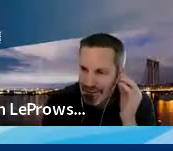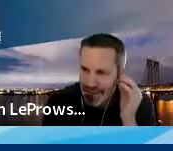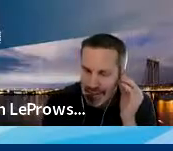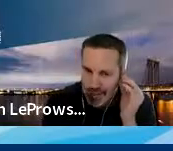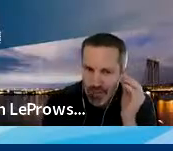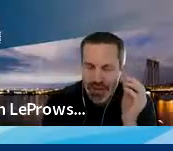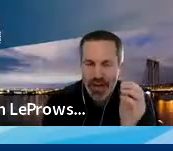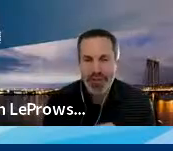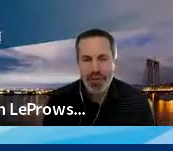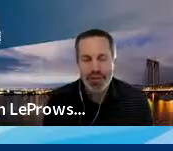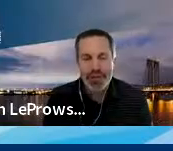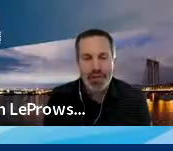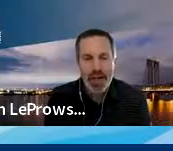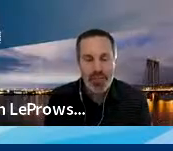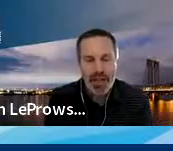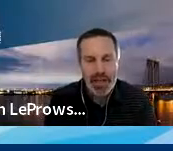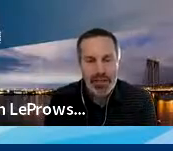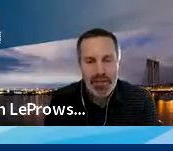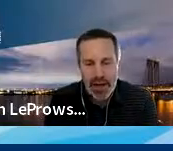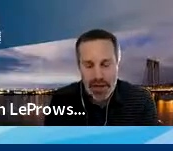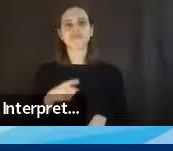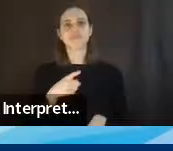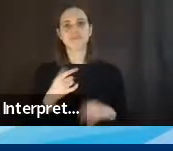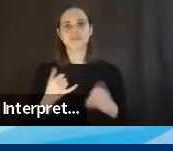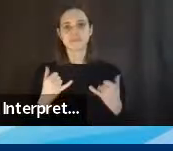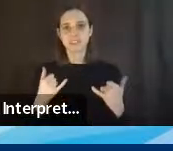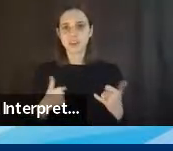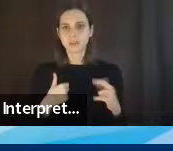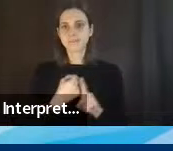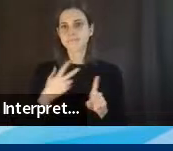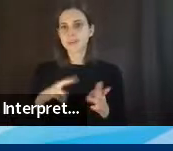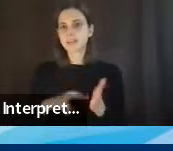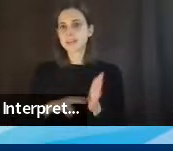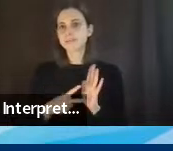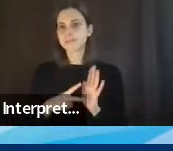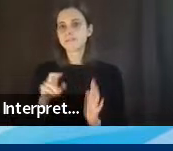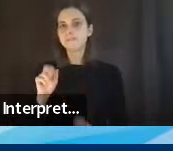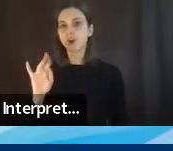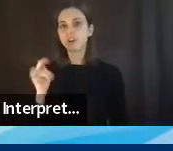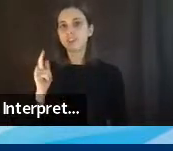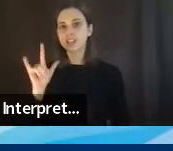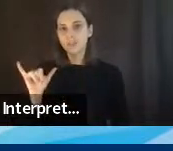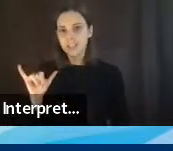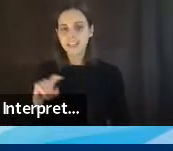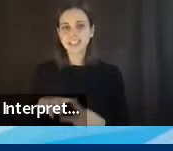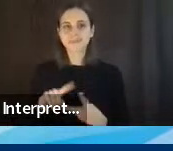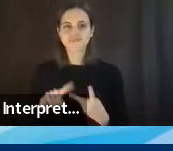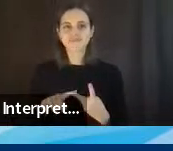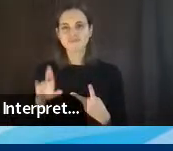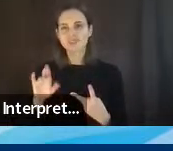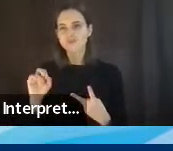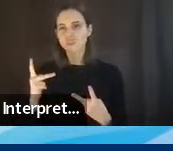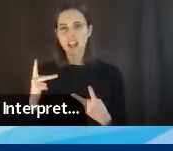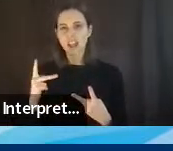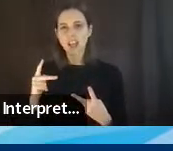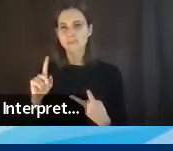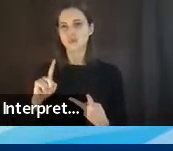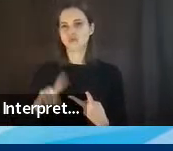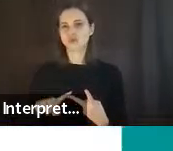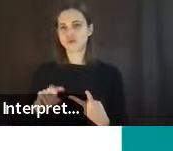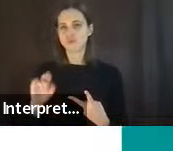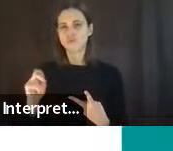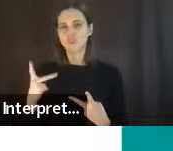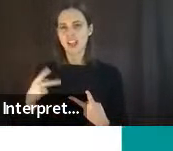into the kind of the definition. So now I'm going to kind of define auxiliary lanes or ramp to ramp connections. People kind of call them both things. So let's go to the